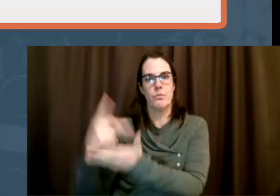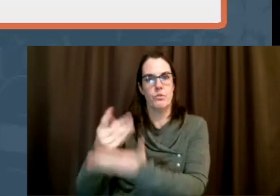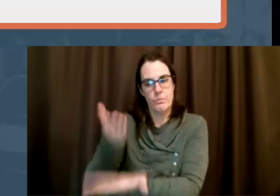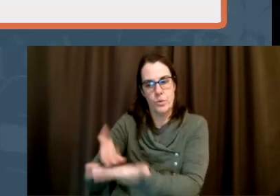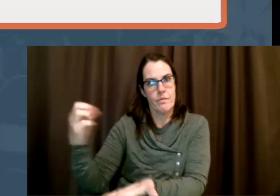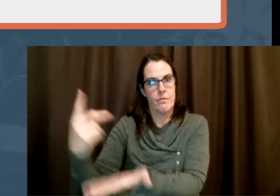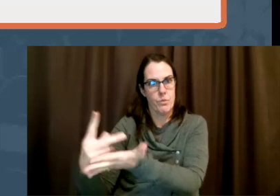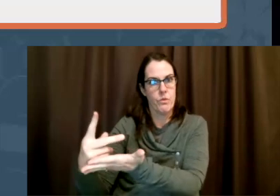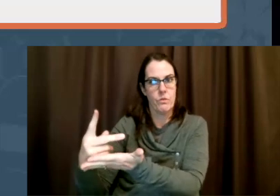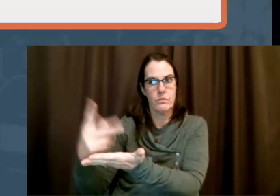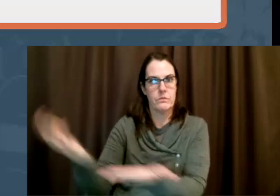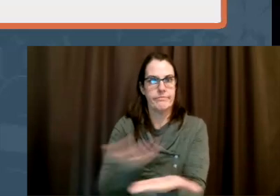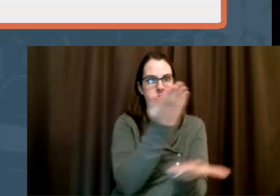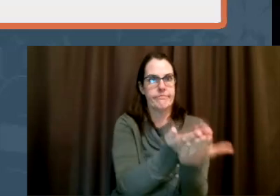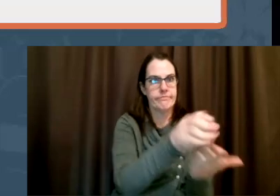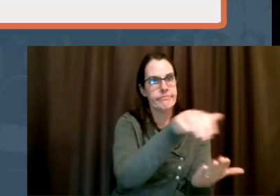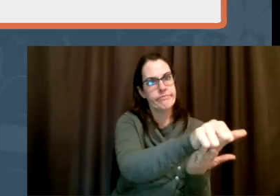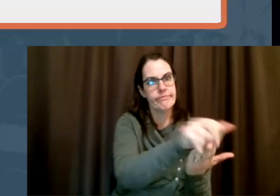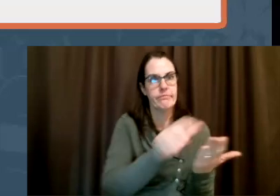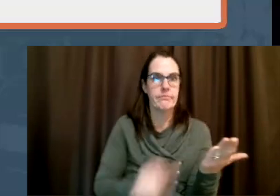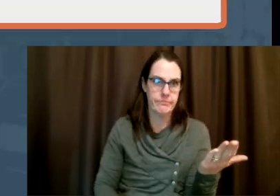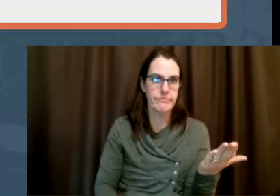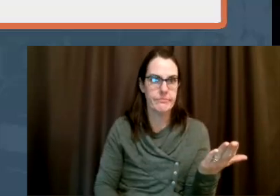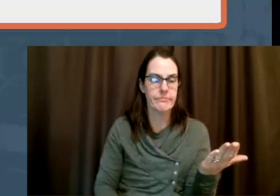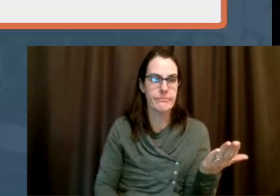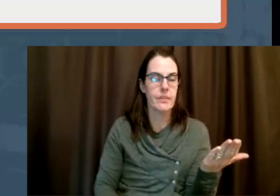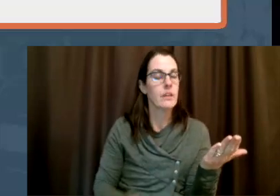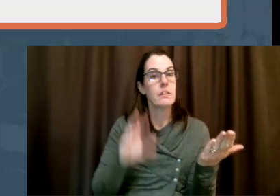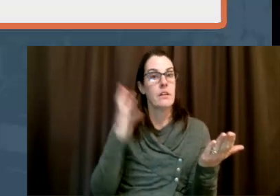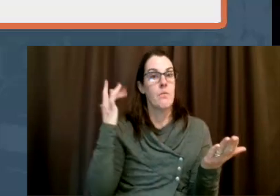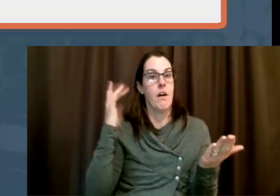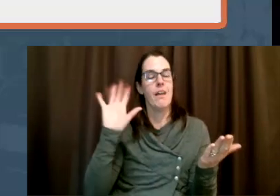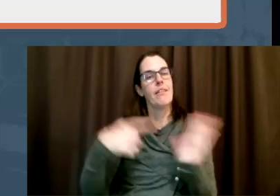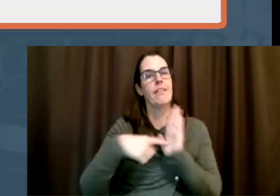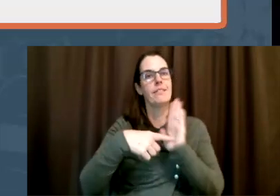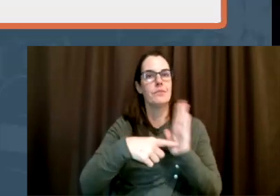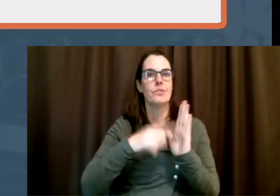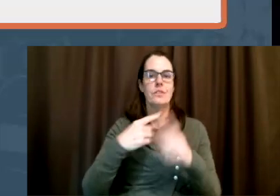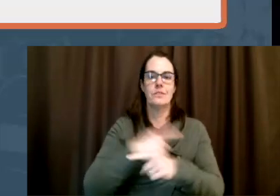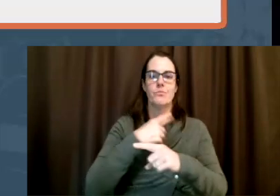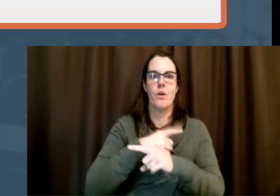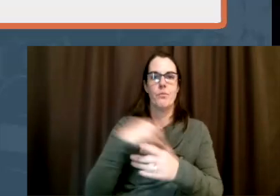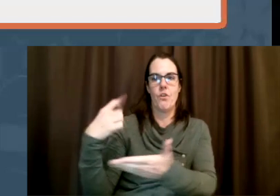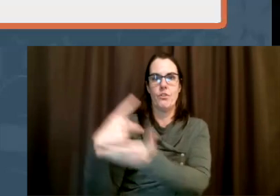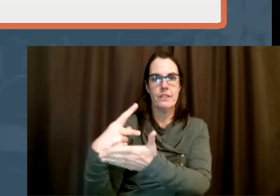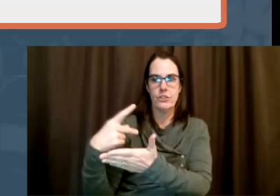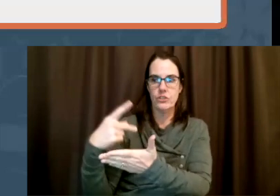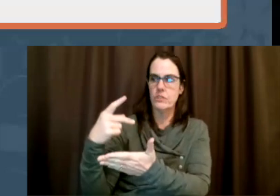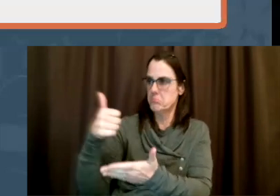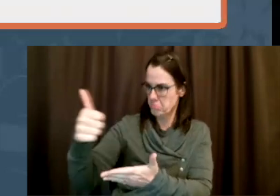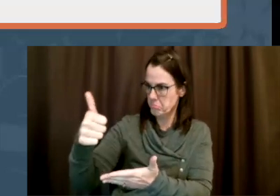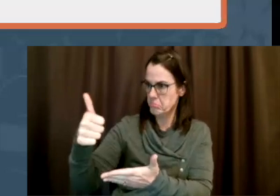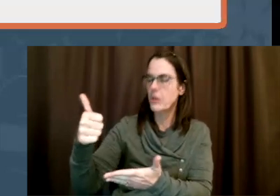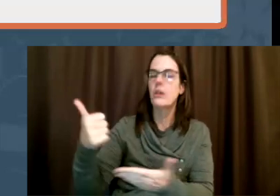approval should be included in there, which helps to demonstrate proper authorization and kind of reflects well on your organization. If